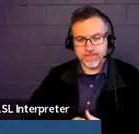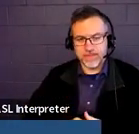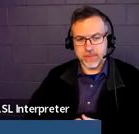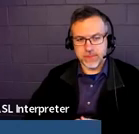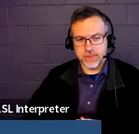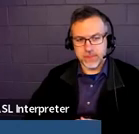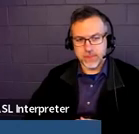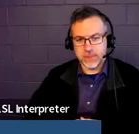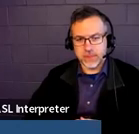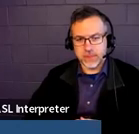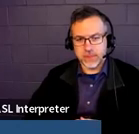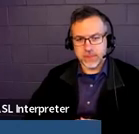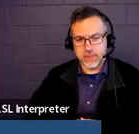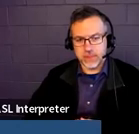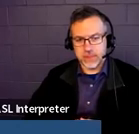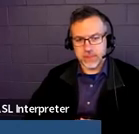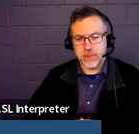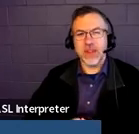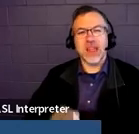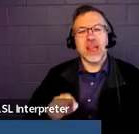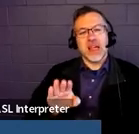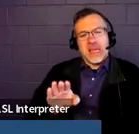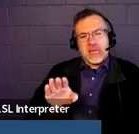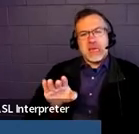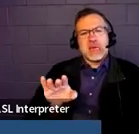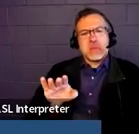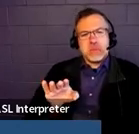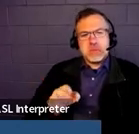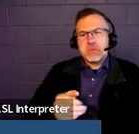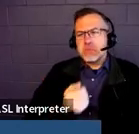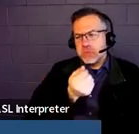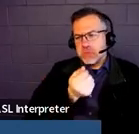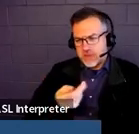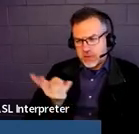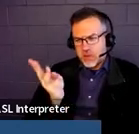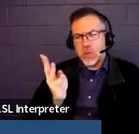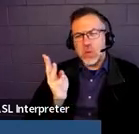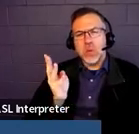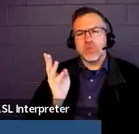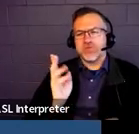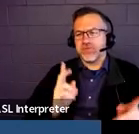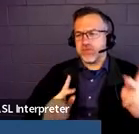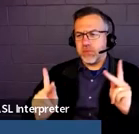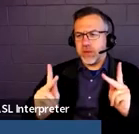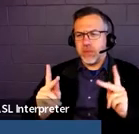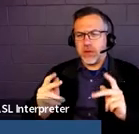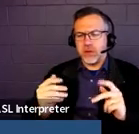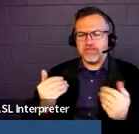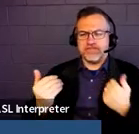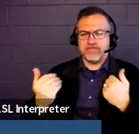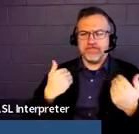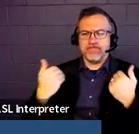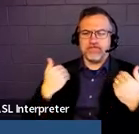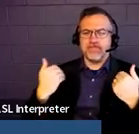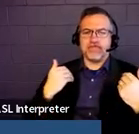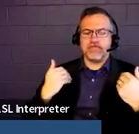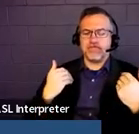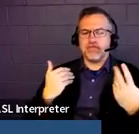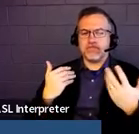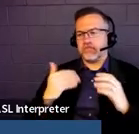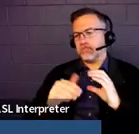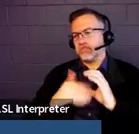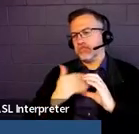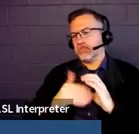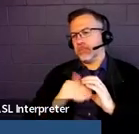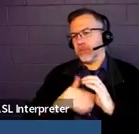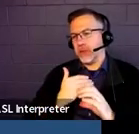I wanted to make, there was a few questions that have come to me several times over and over again. People emailed me